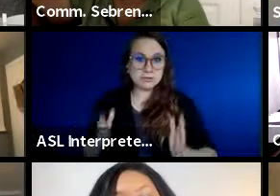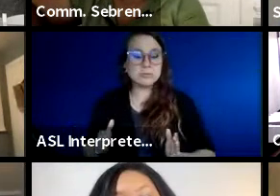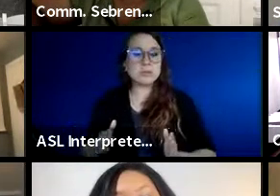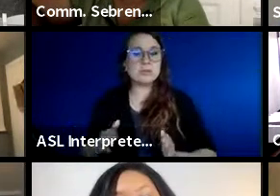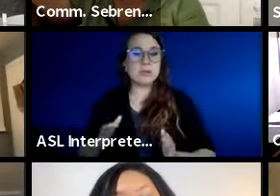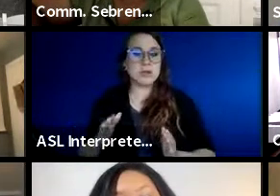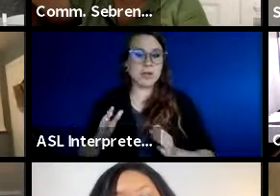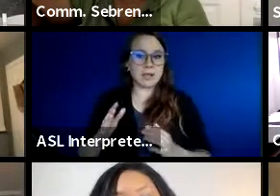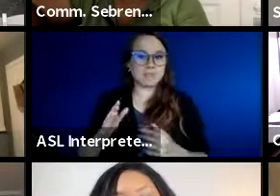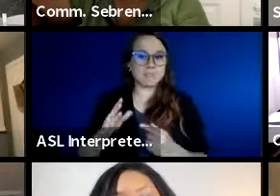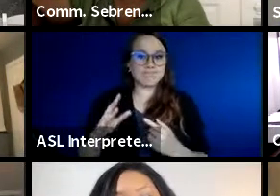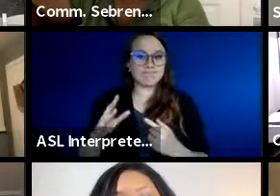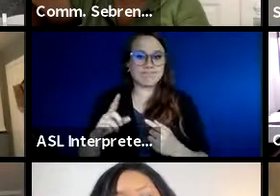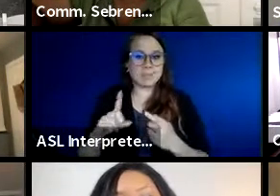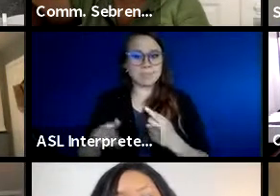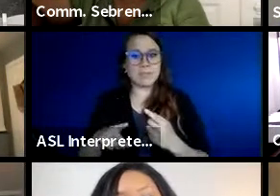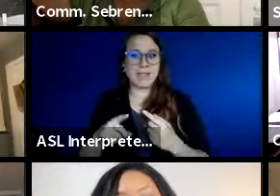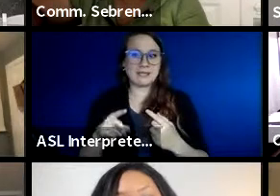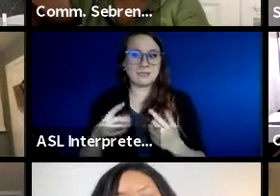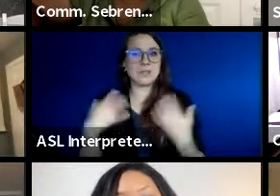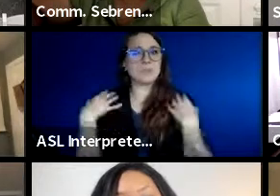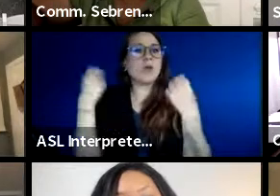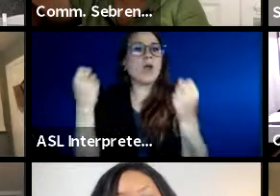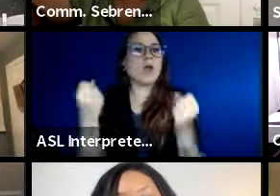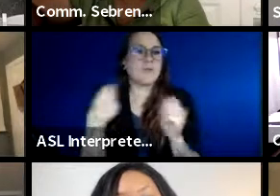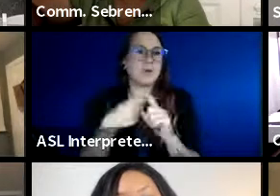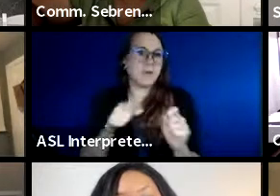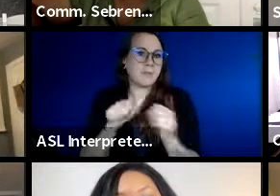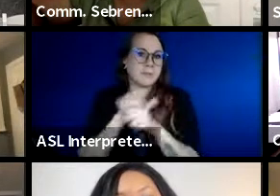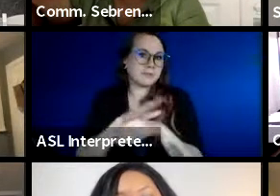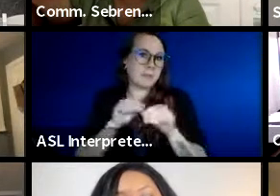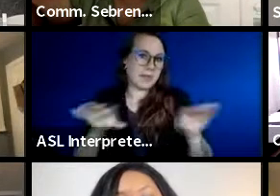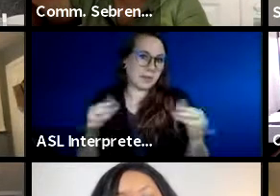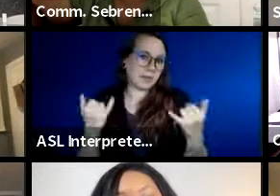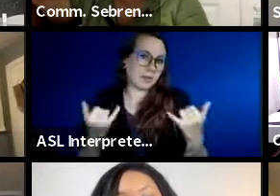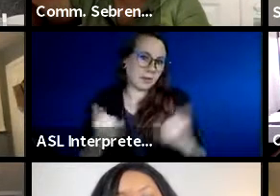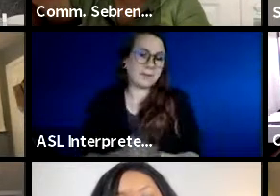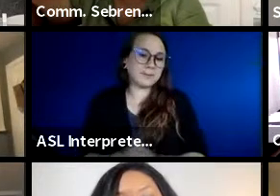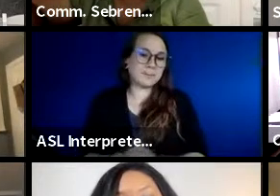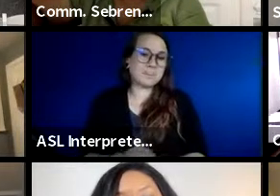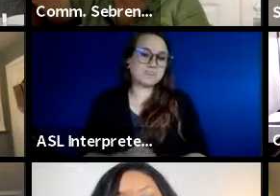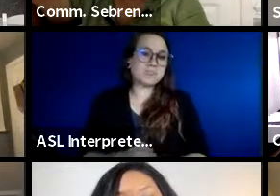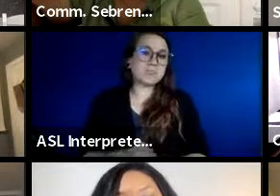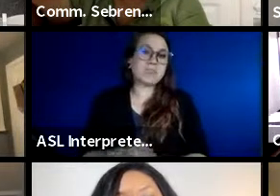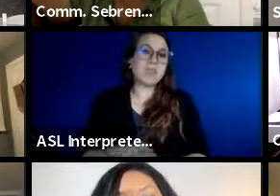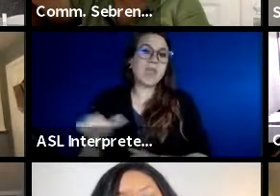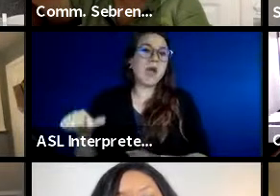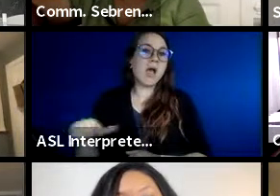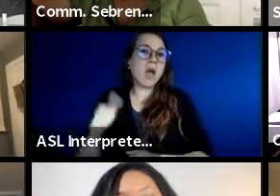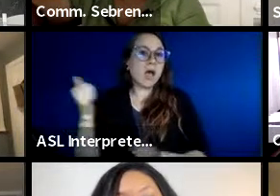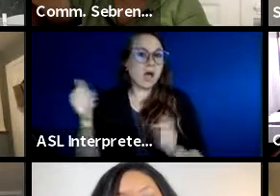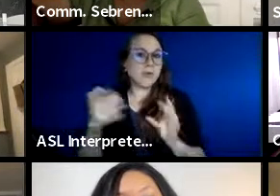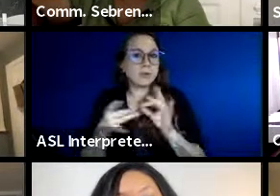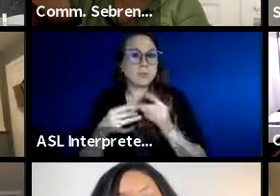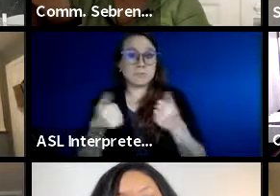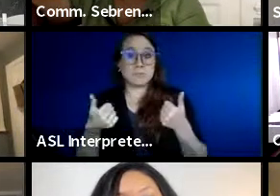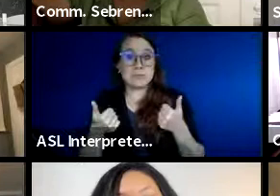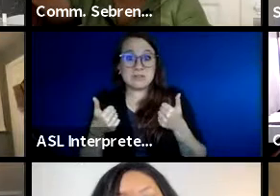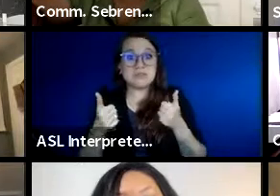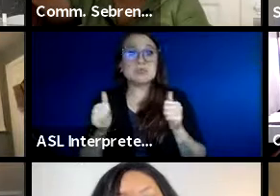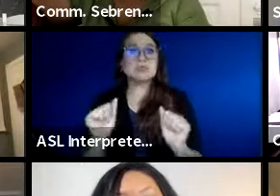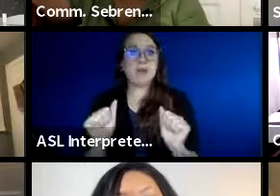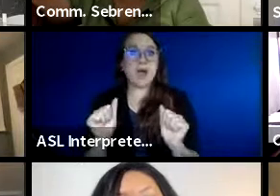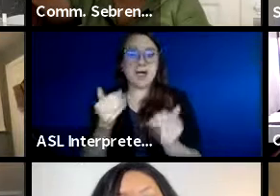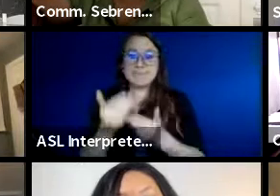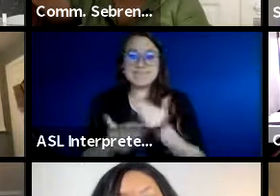we recover from this pandemic. Now, another thing that we have tried to do throughout, and